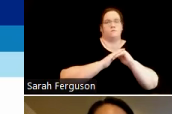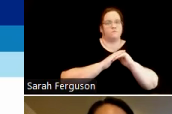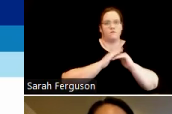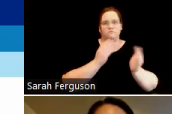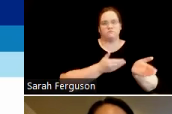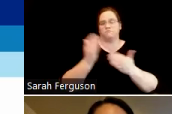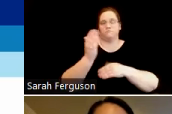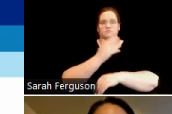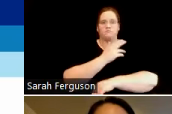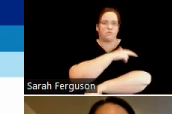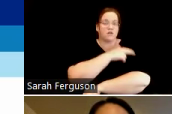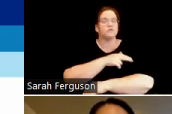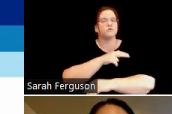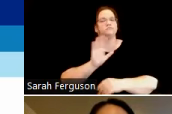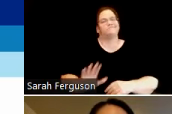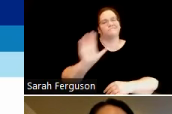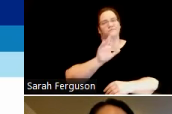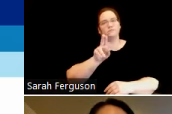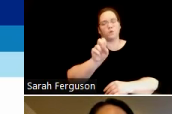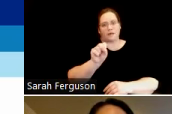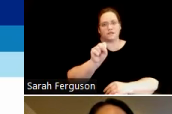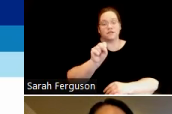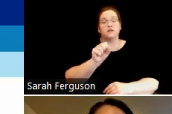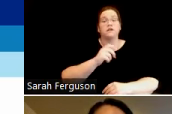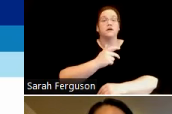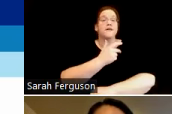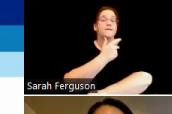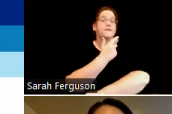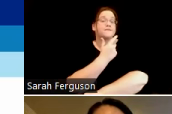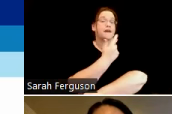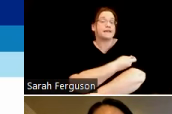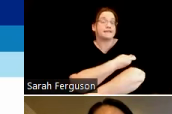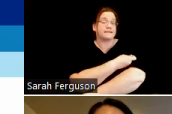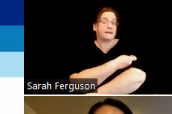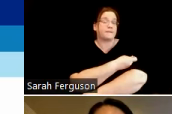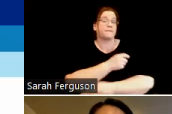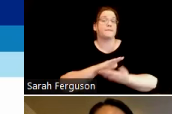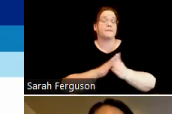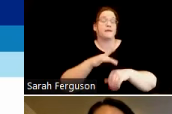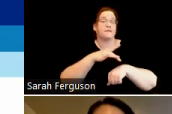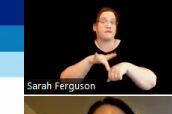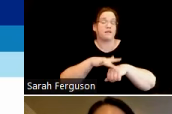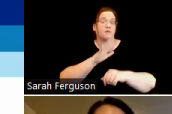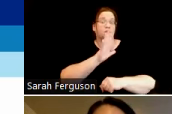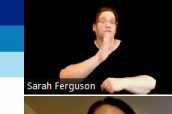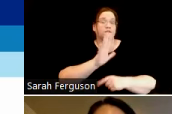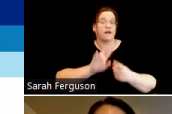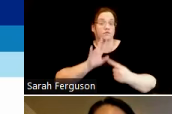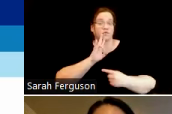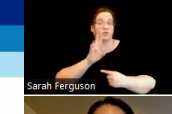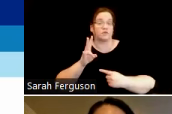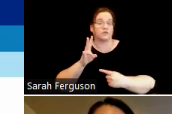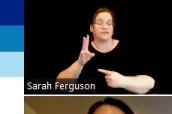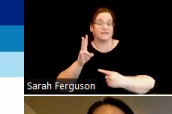States in these age group. The vaccine came out for 5 to 11-year-olds just